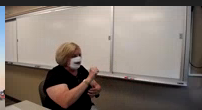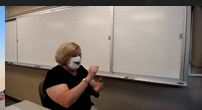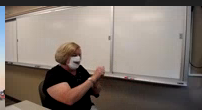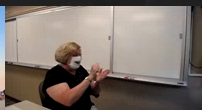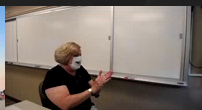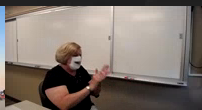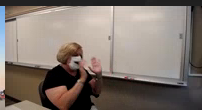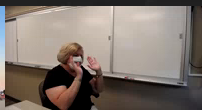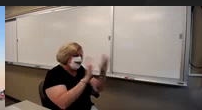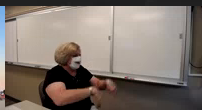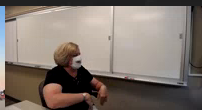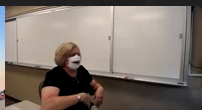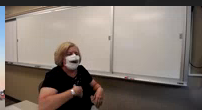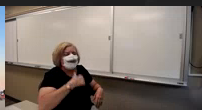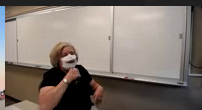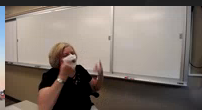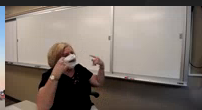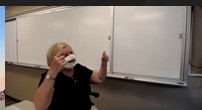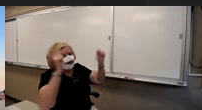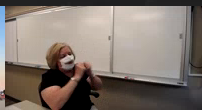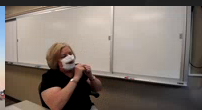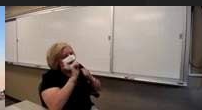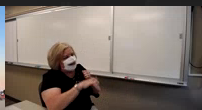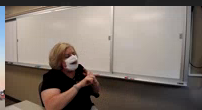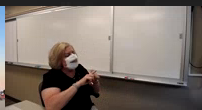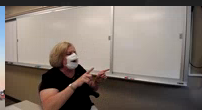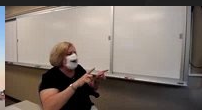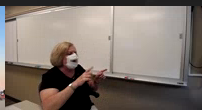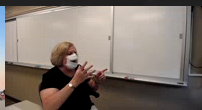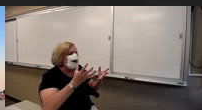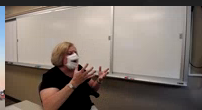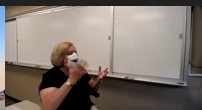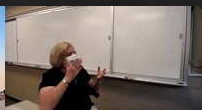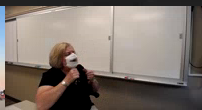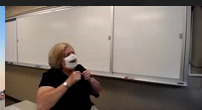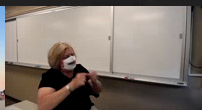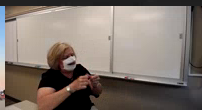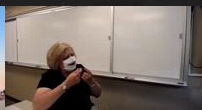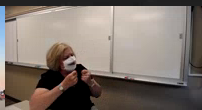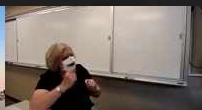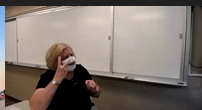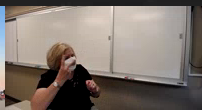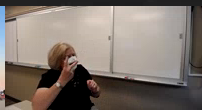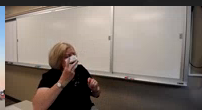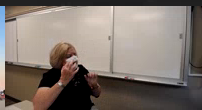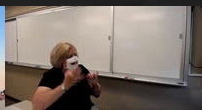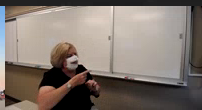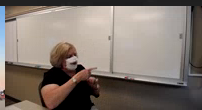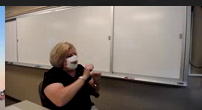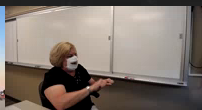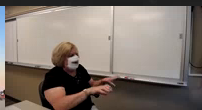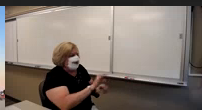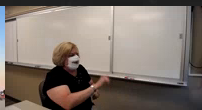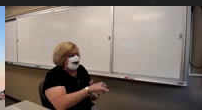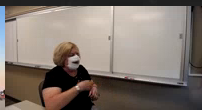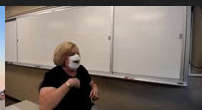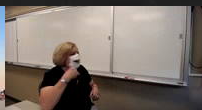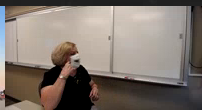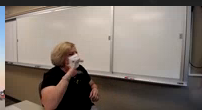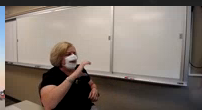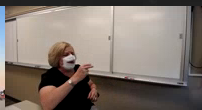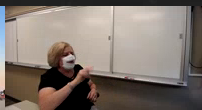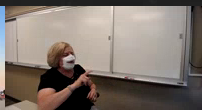I wasn't successful at that, but I want to continue to try to see. I think Christy is responding and other people